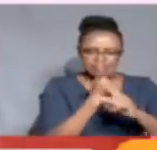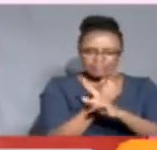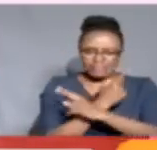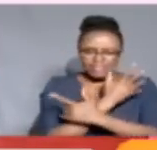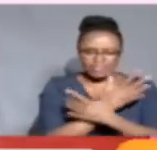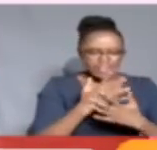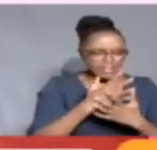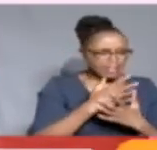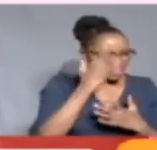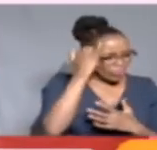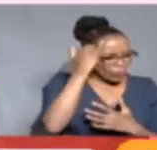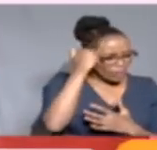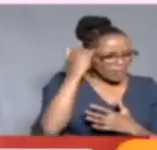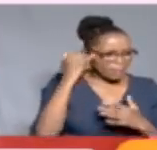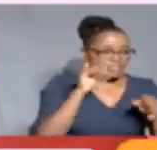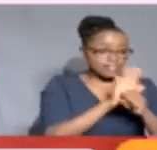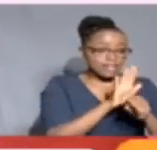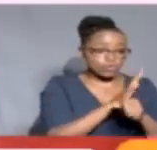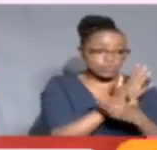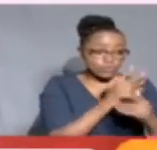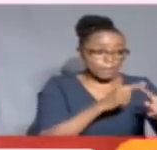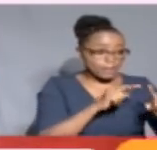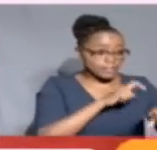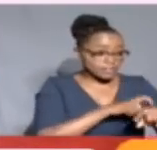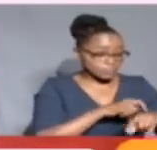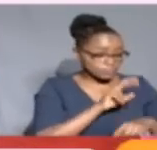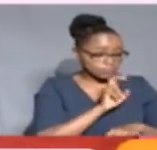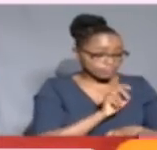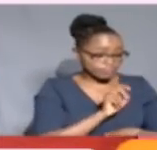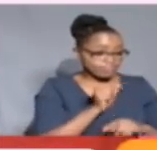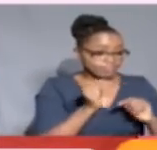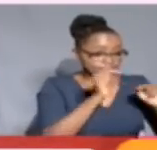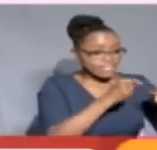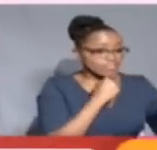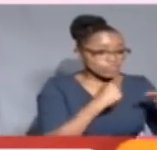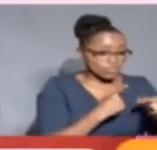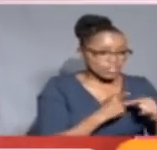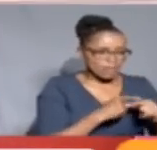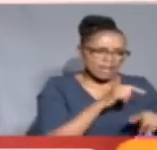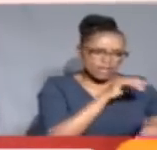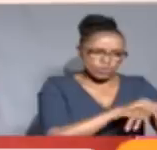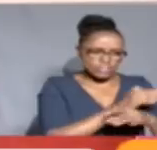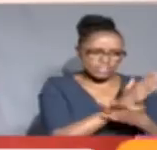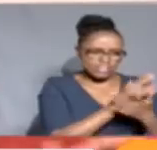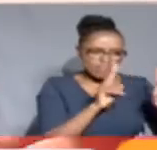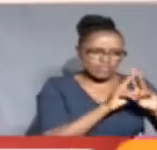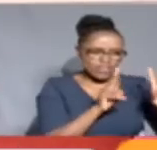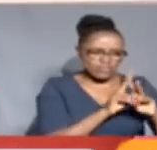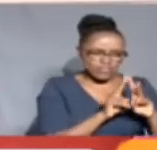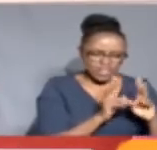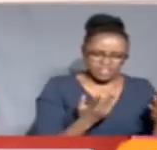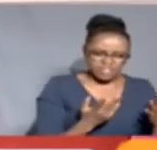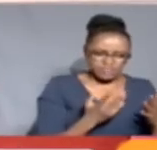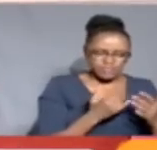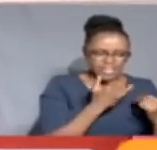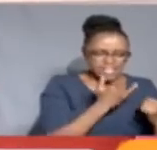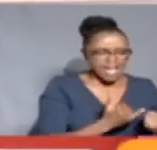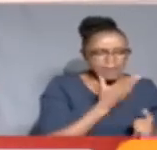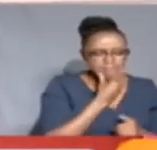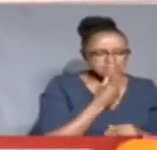and all sorts of guys. But when I went there to talk to these guys, I found some very, you know, receptive young